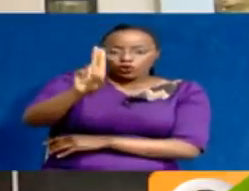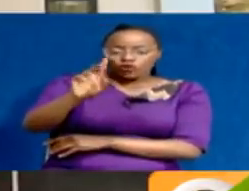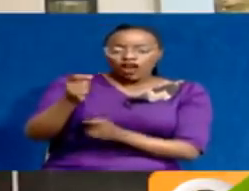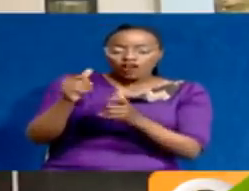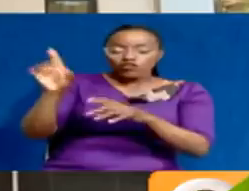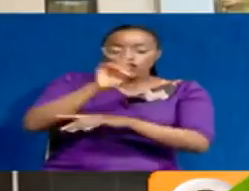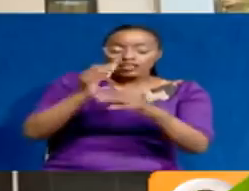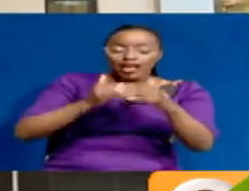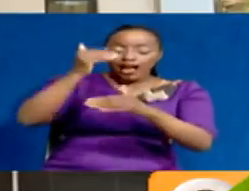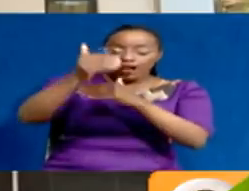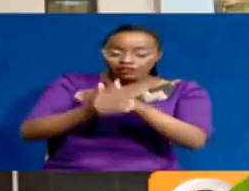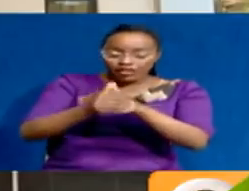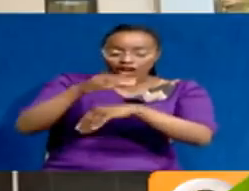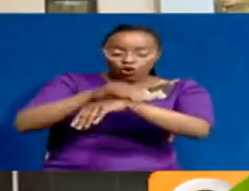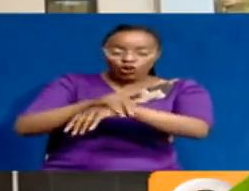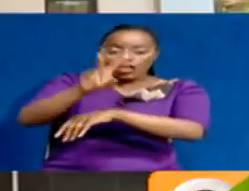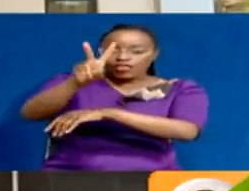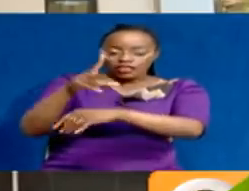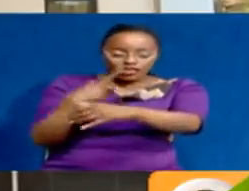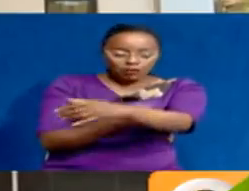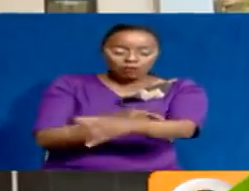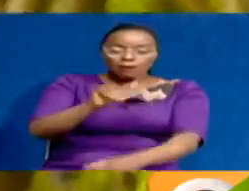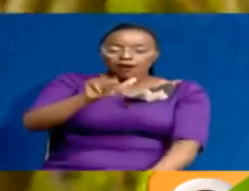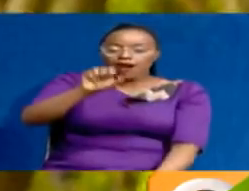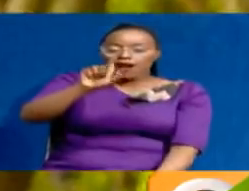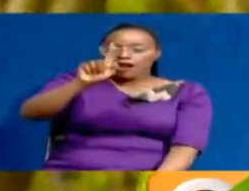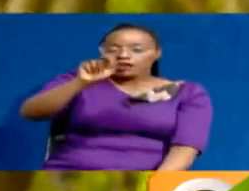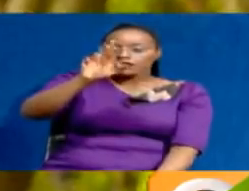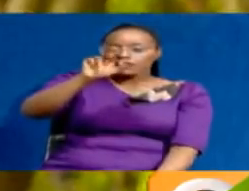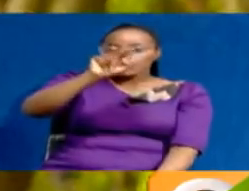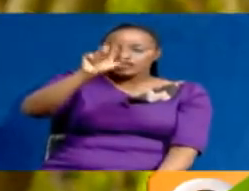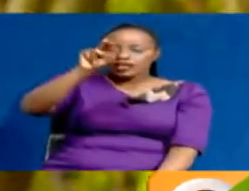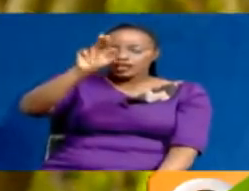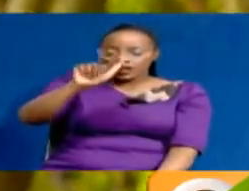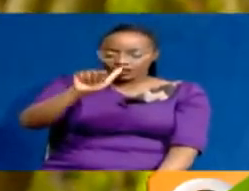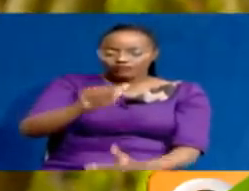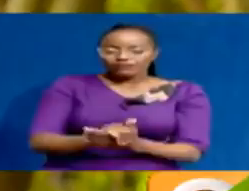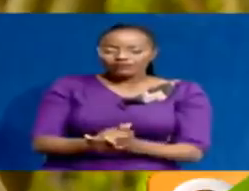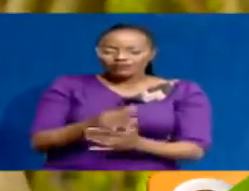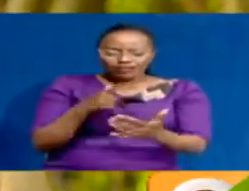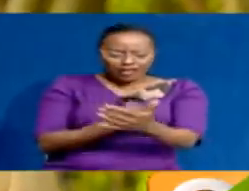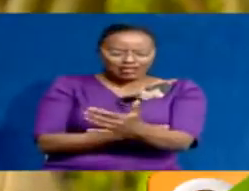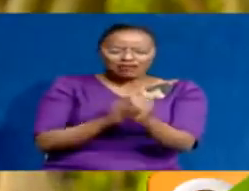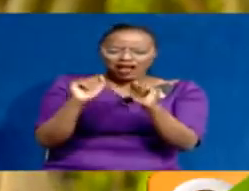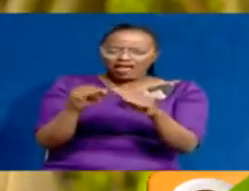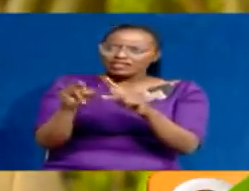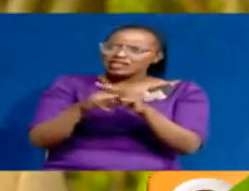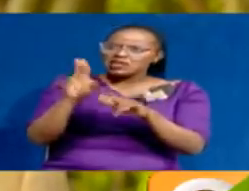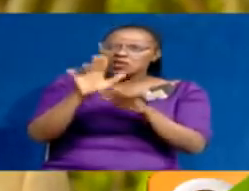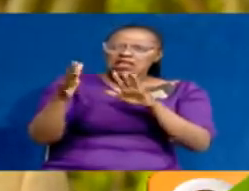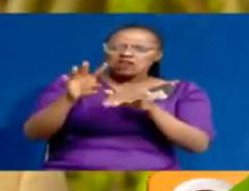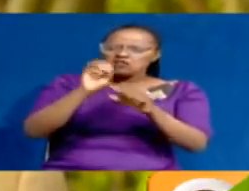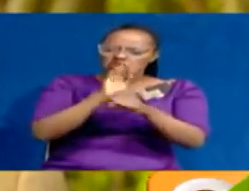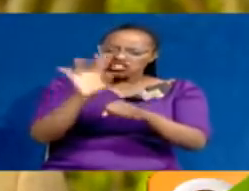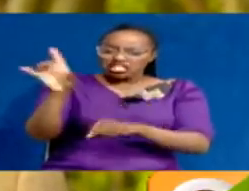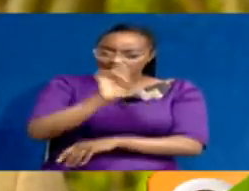just days after receiving his second AstraZeneca dose. So the jab gets effective after something like